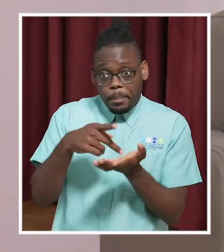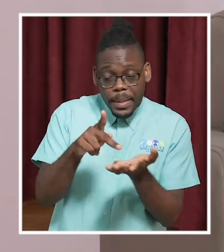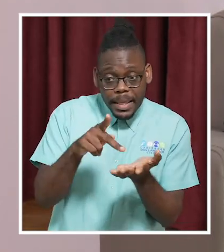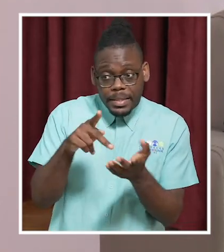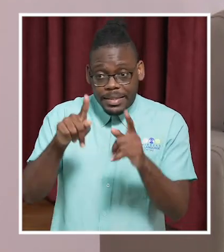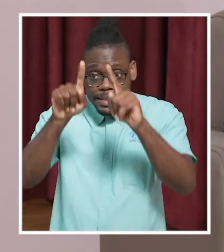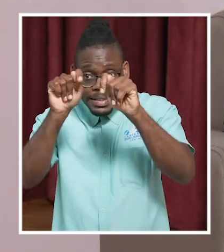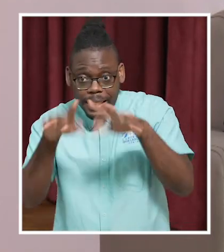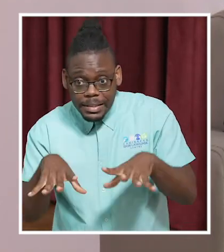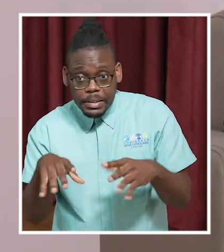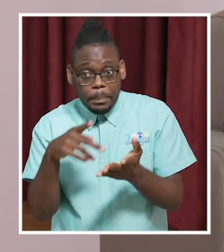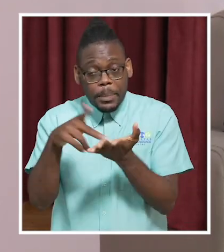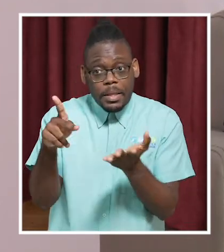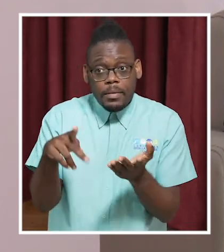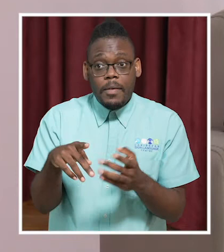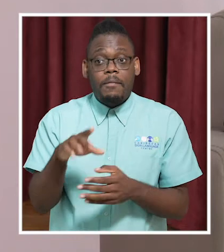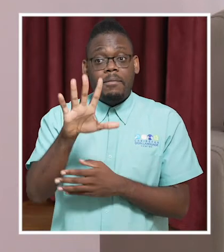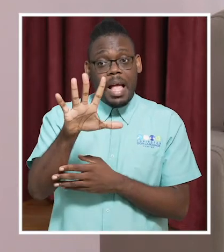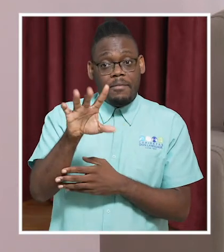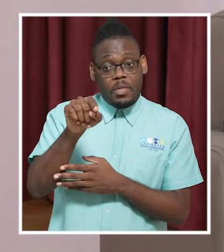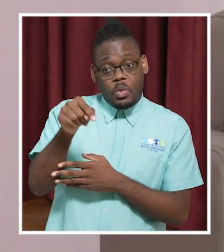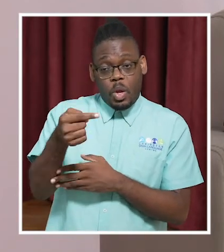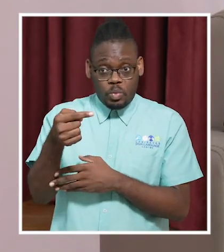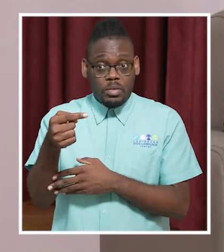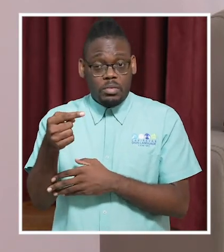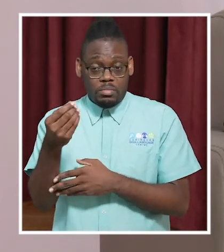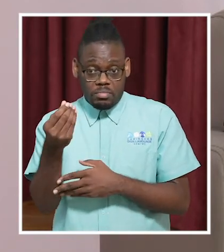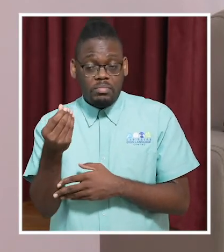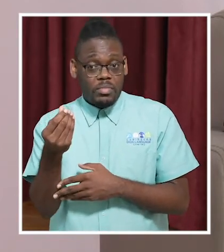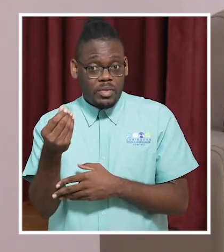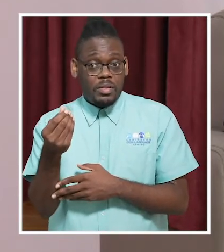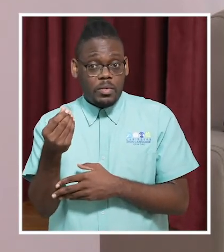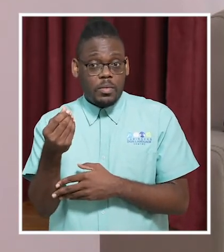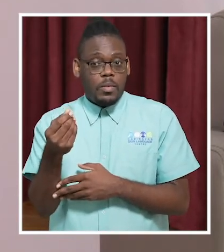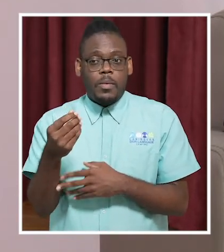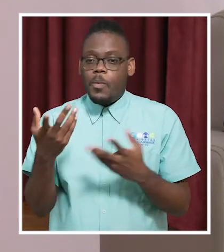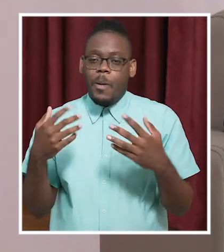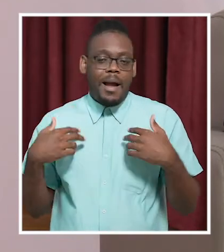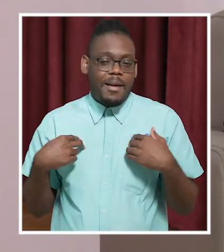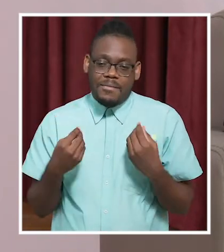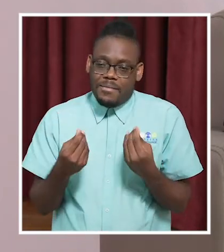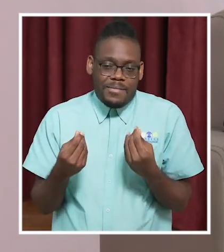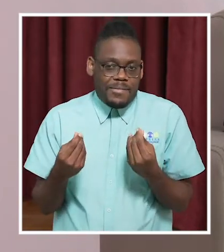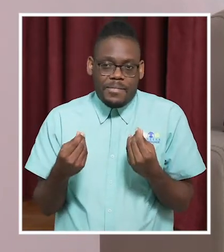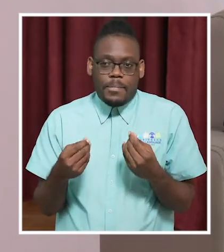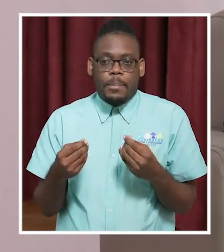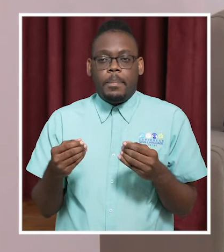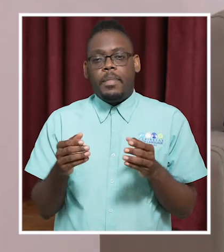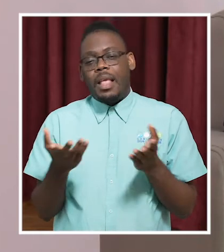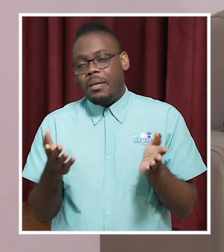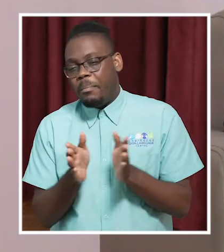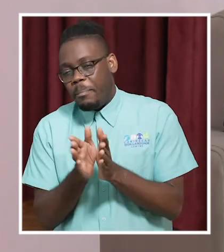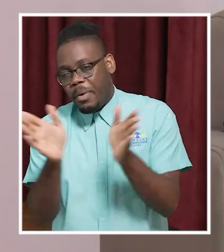with. We do not have public spaces, or we may have public spaces, but you may take years, 2 and